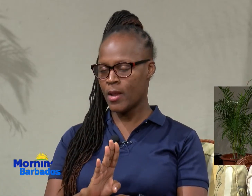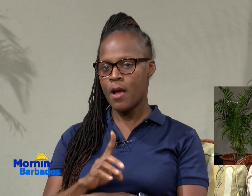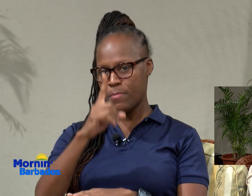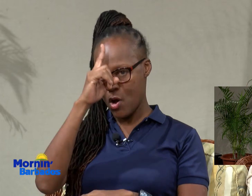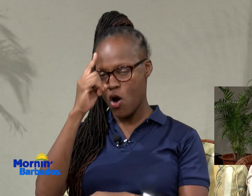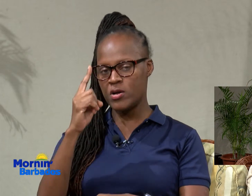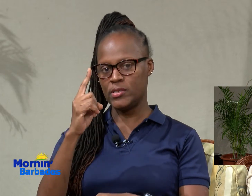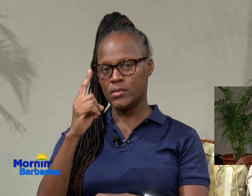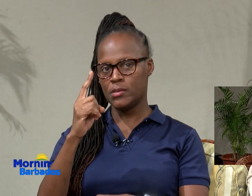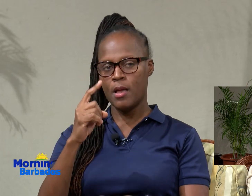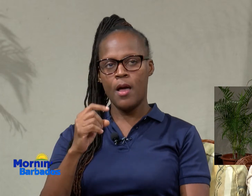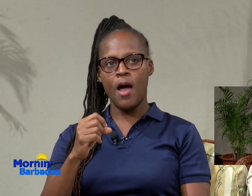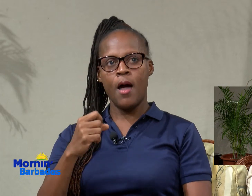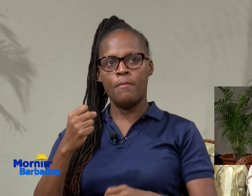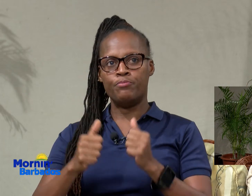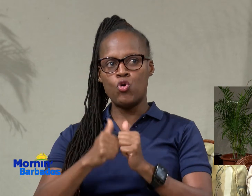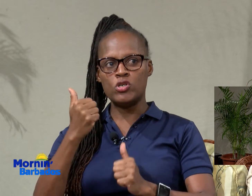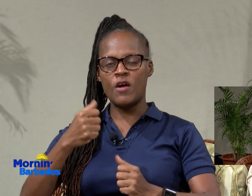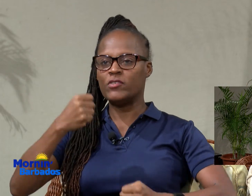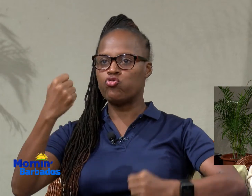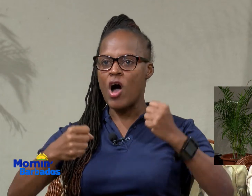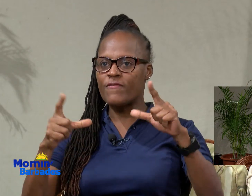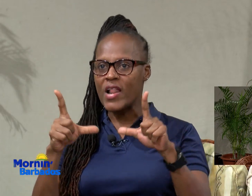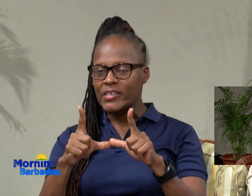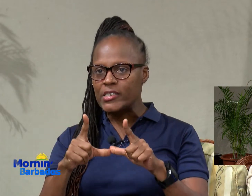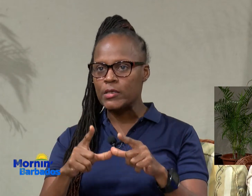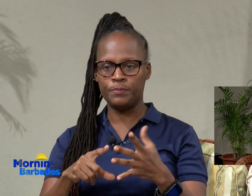It hurts to deaf in Barbados. People need to respect us.